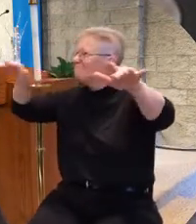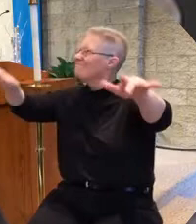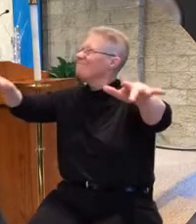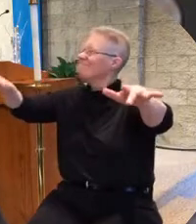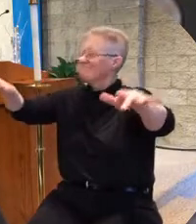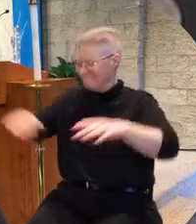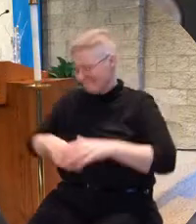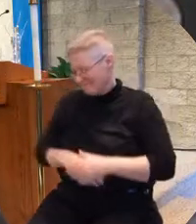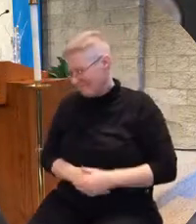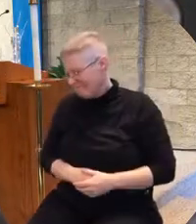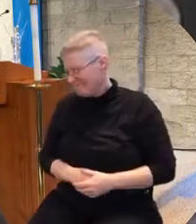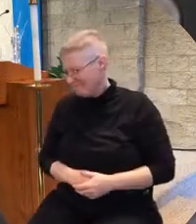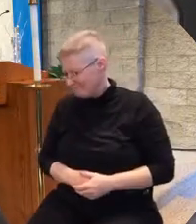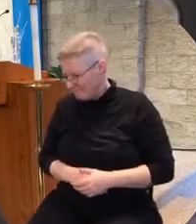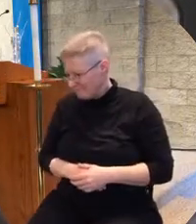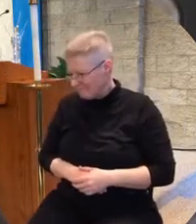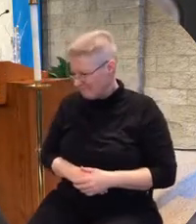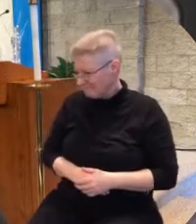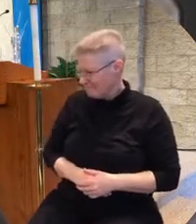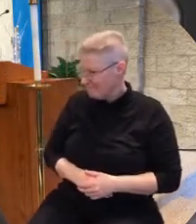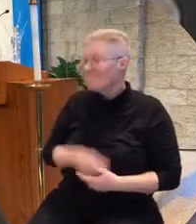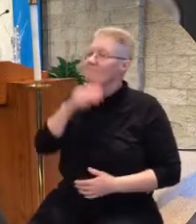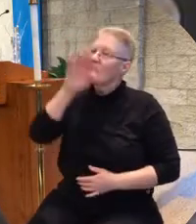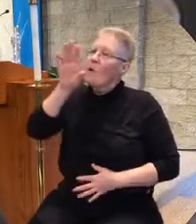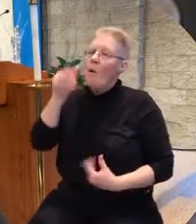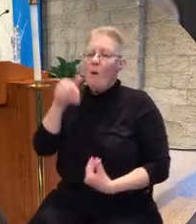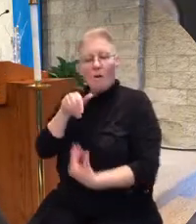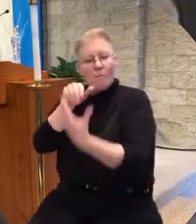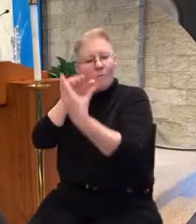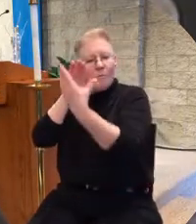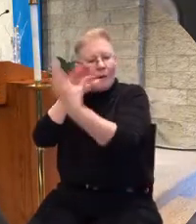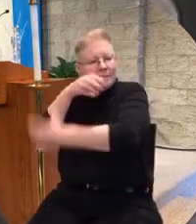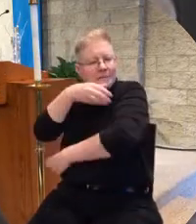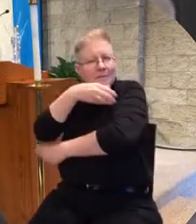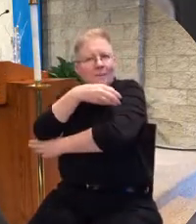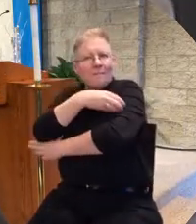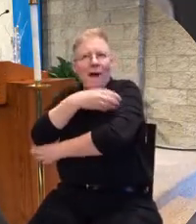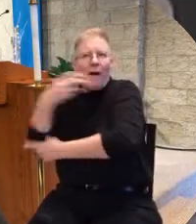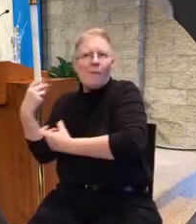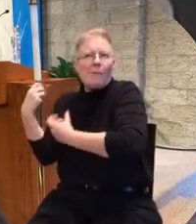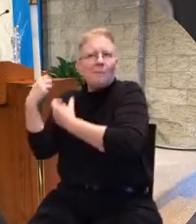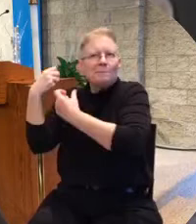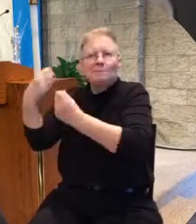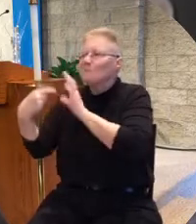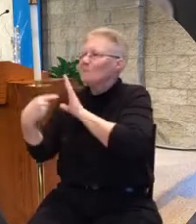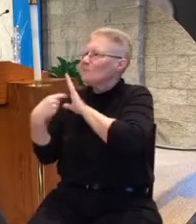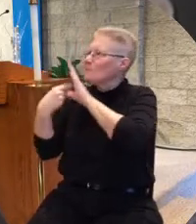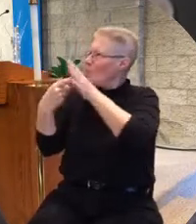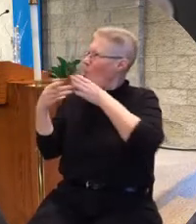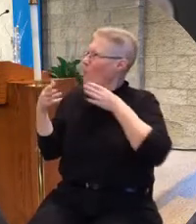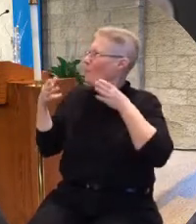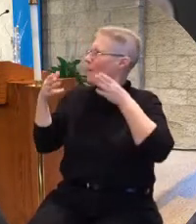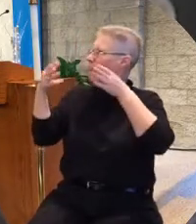go. Let the power of your presence show the way.